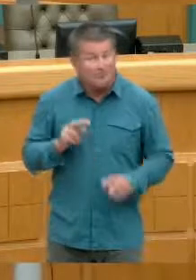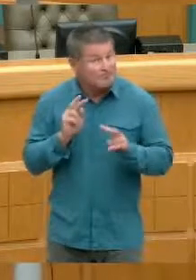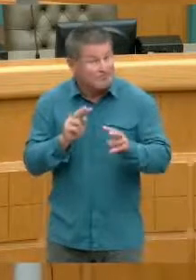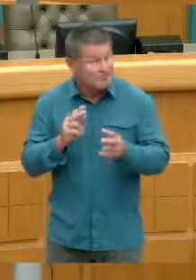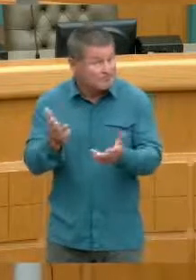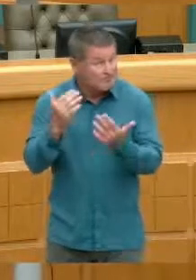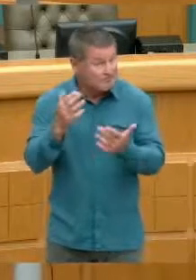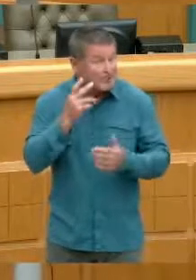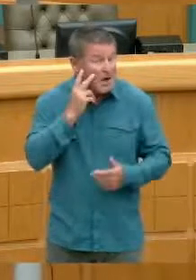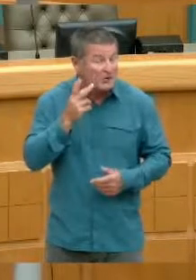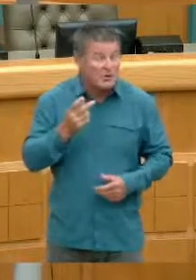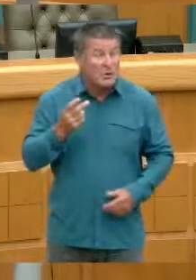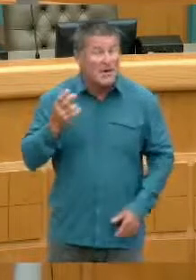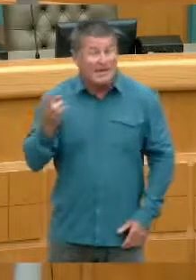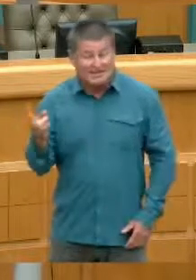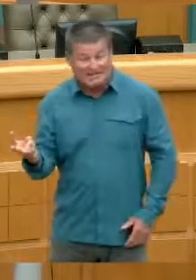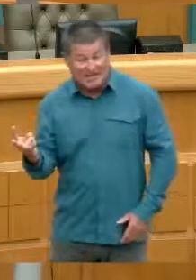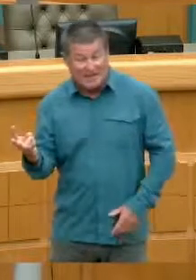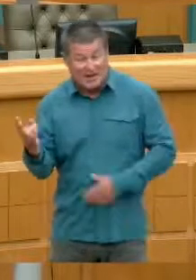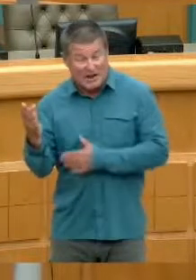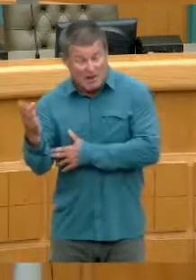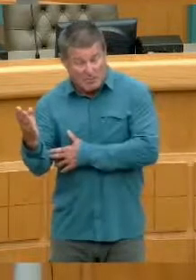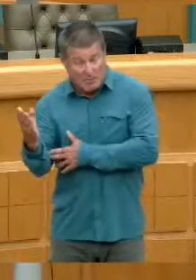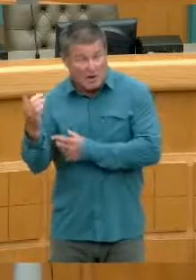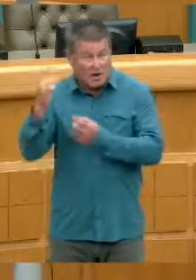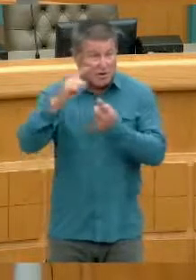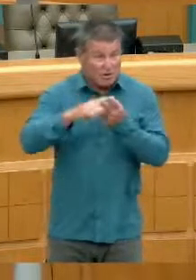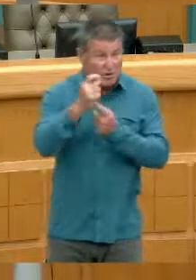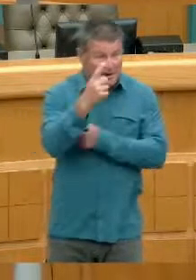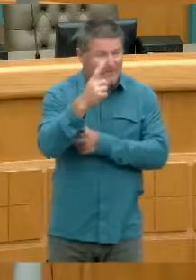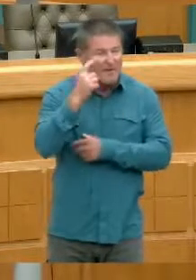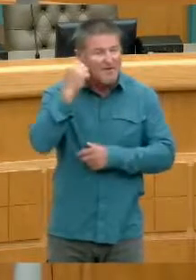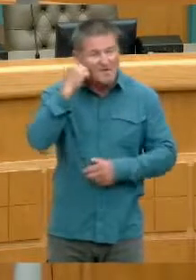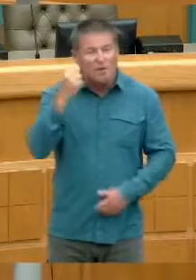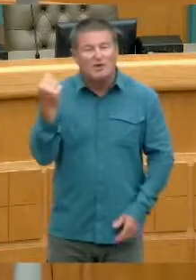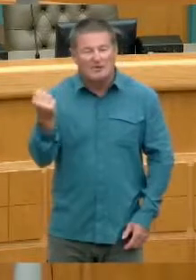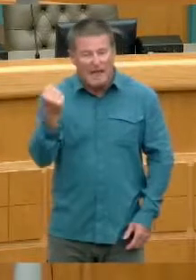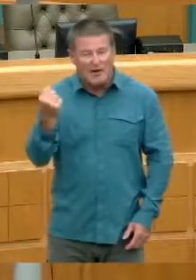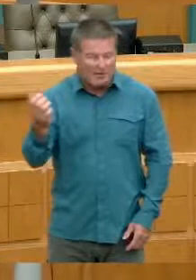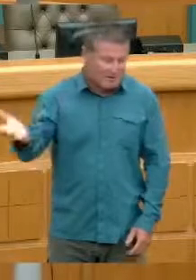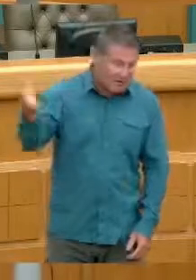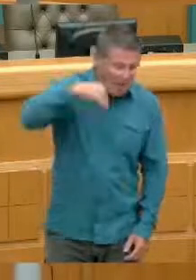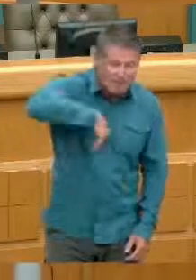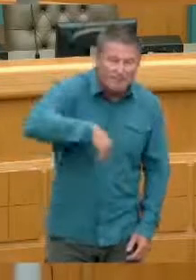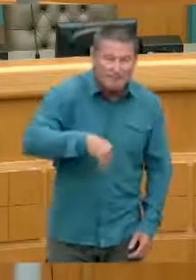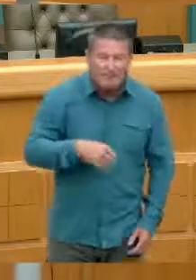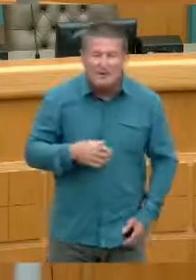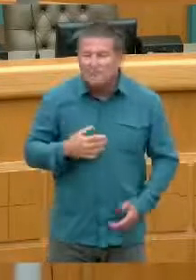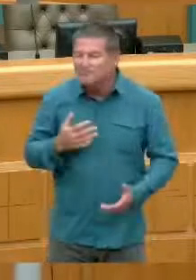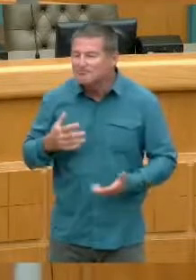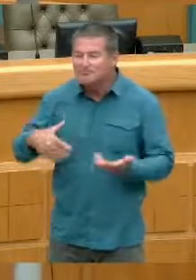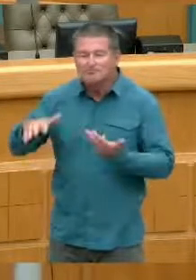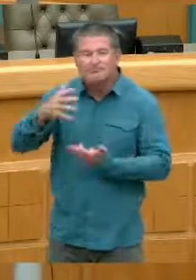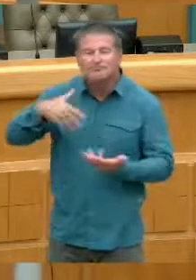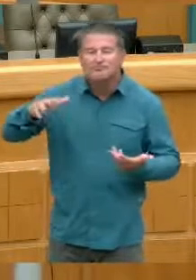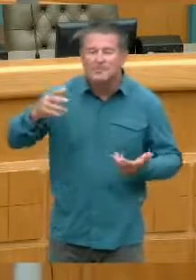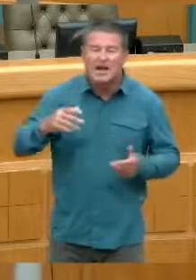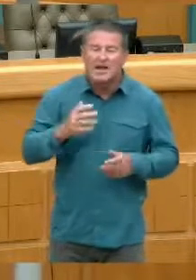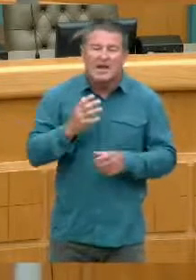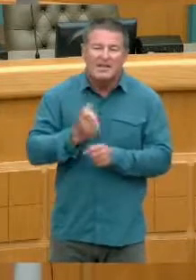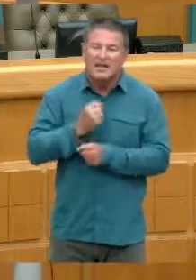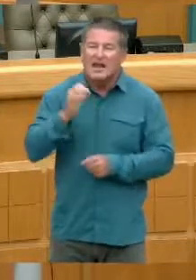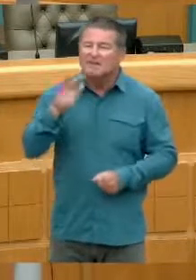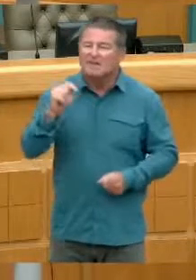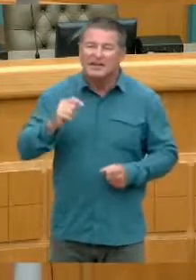7 a.m. to 11 a.m. for the foreseeable future. So come on out, have some fun, let's get fit, and let's